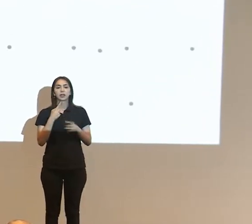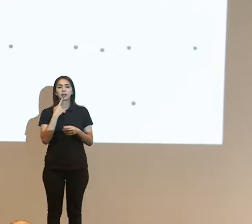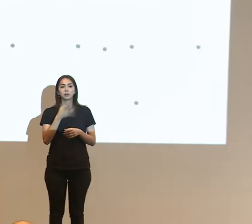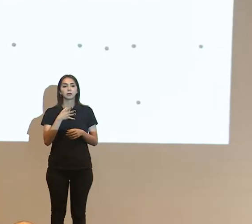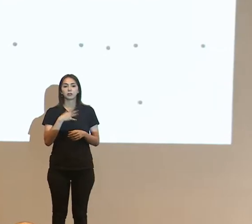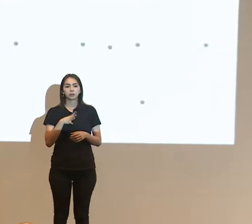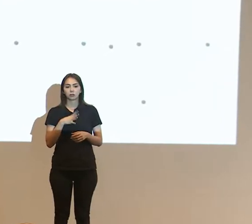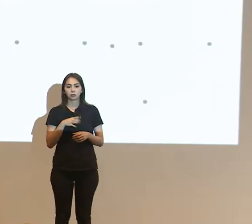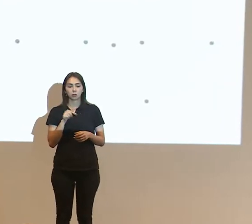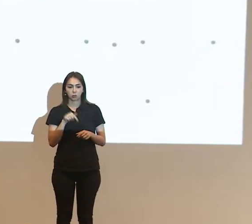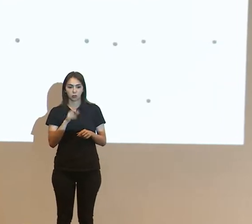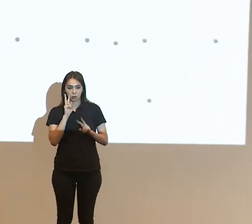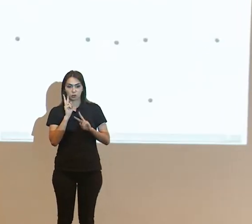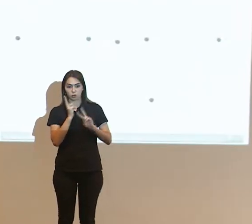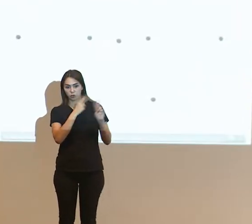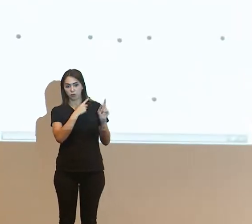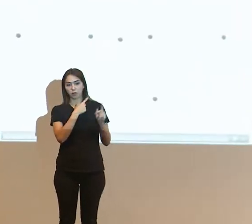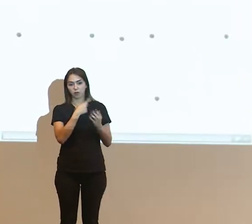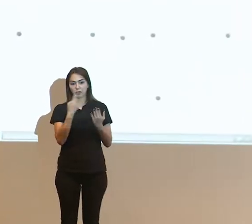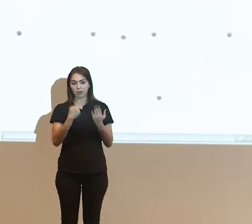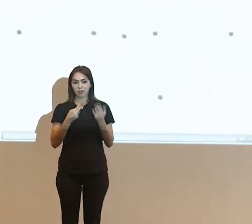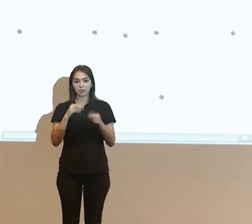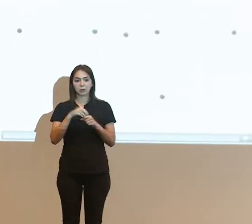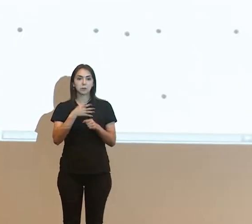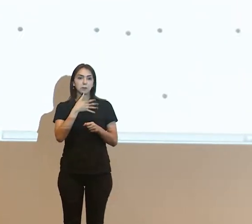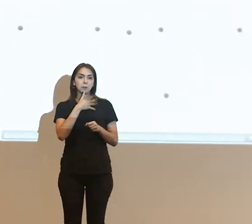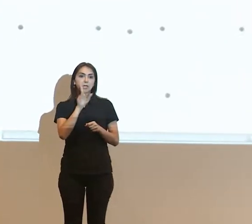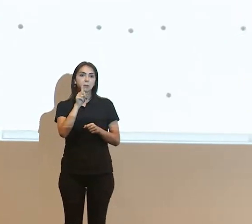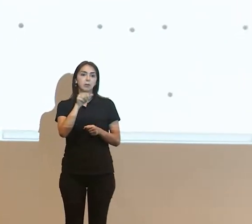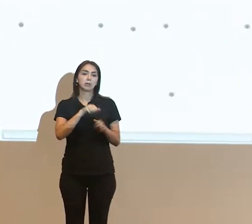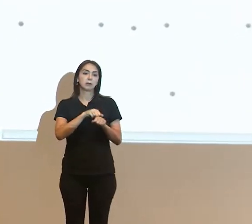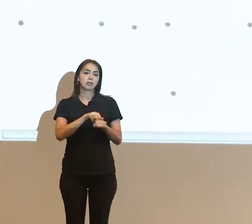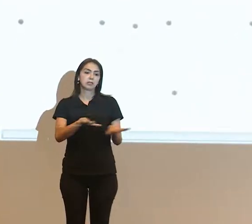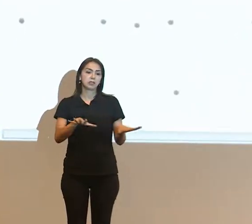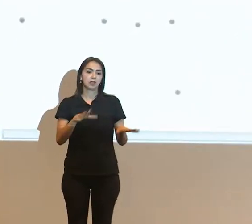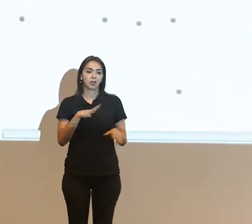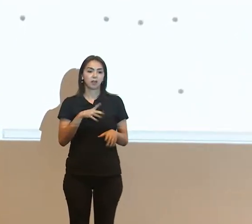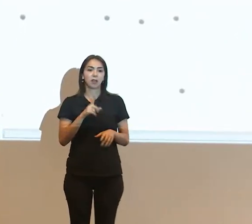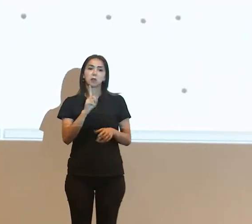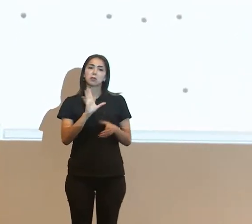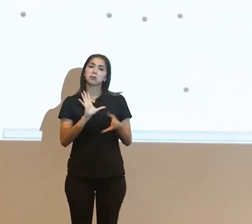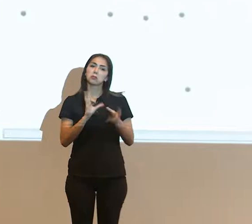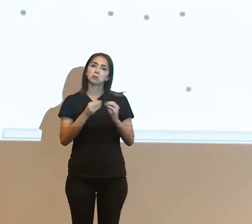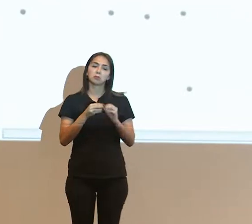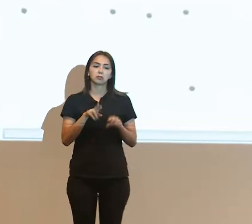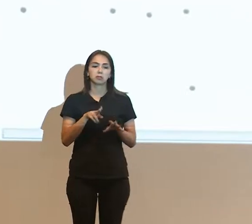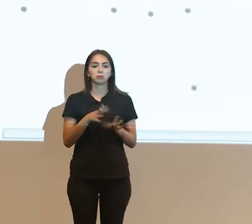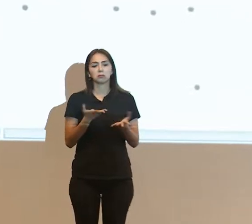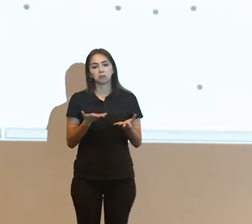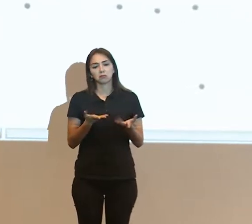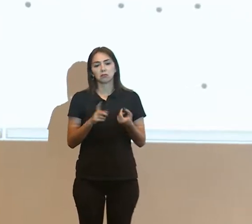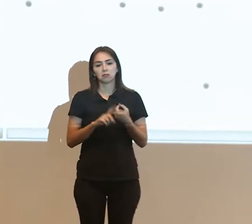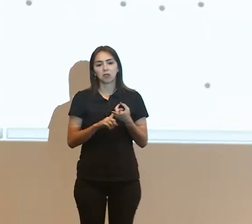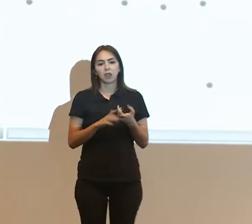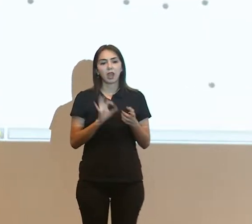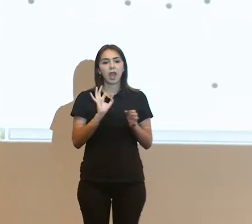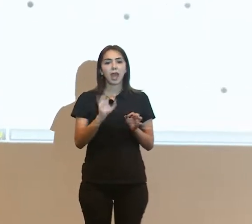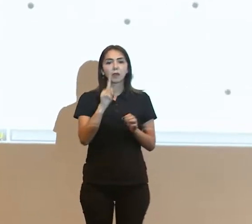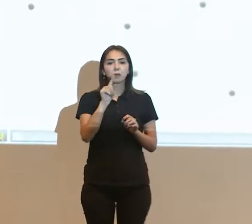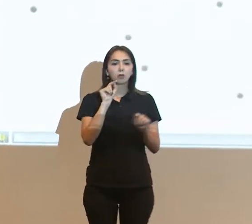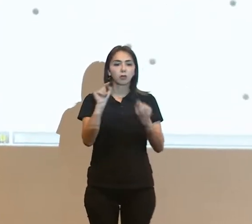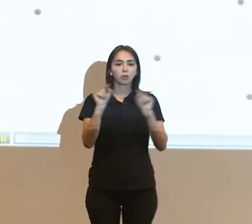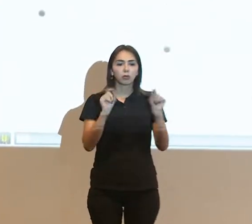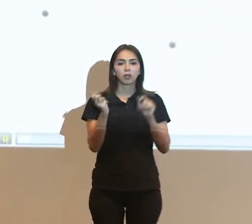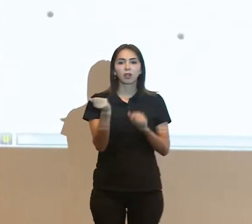shifting what do i mean by that here we may have an